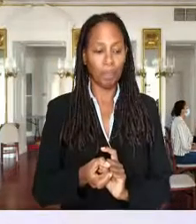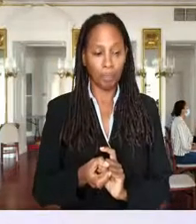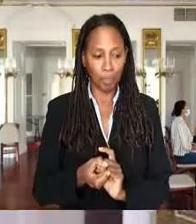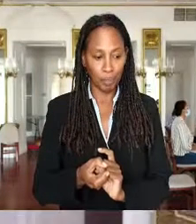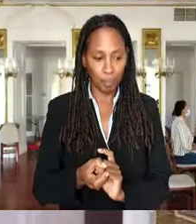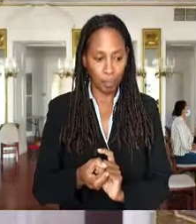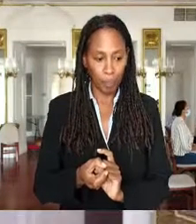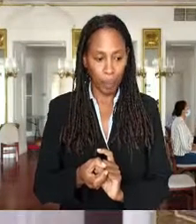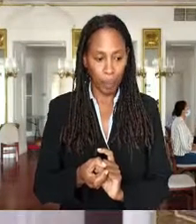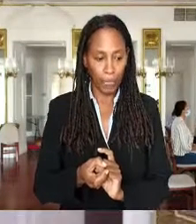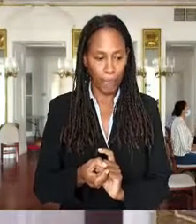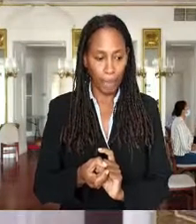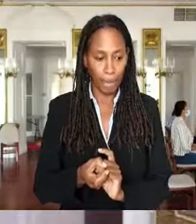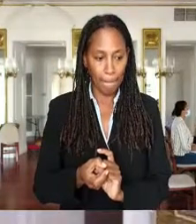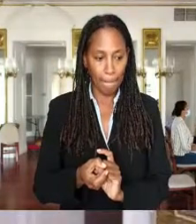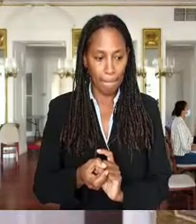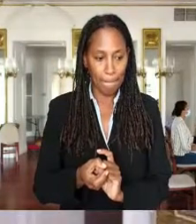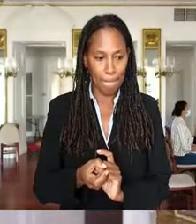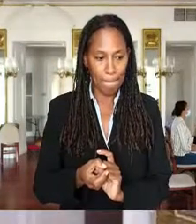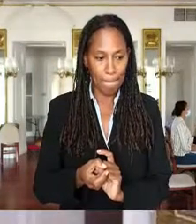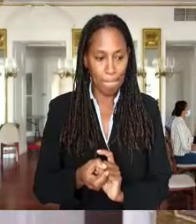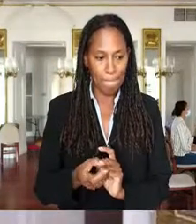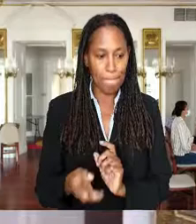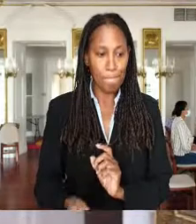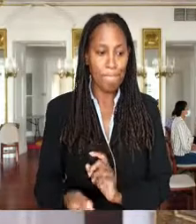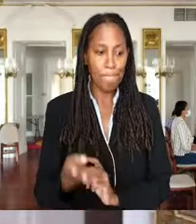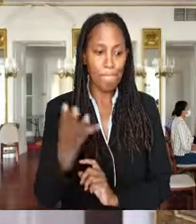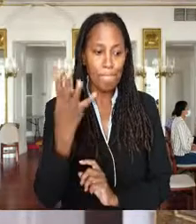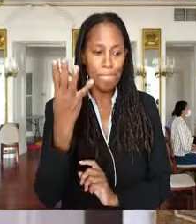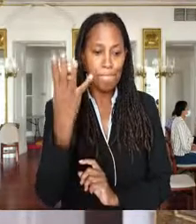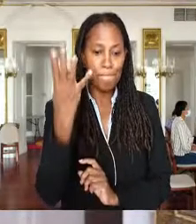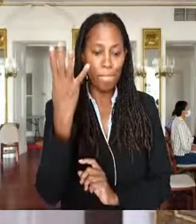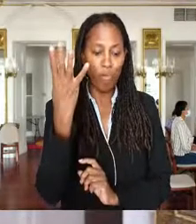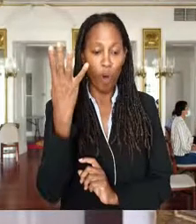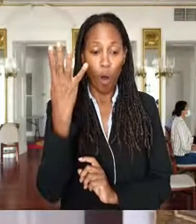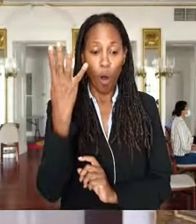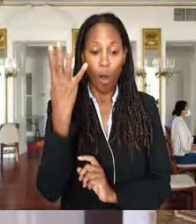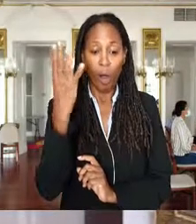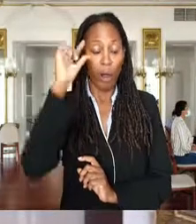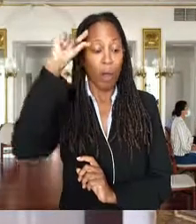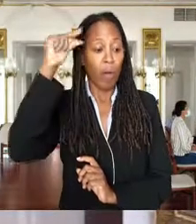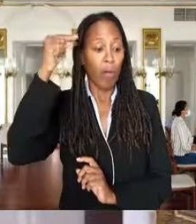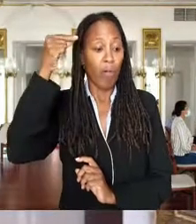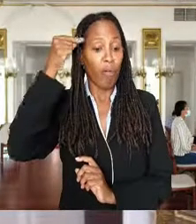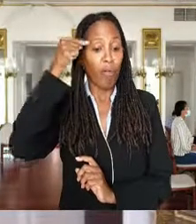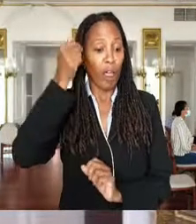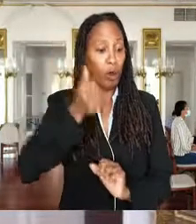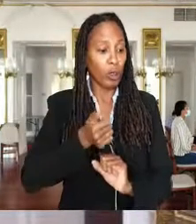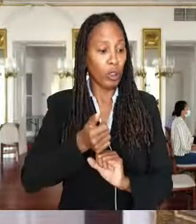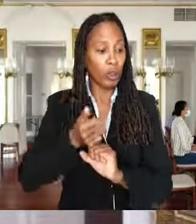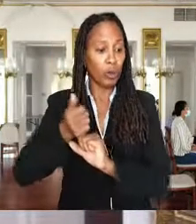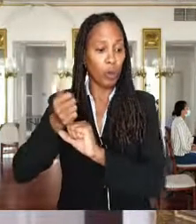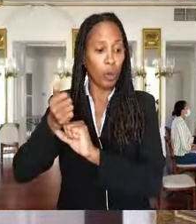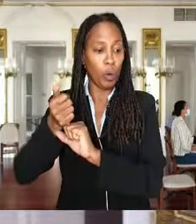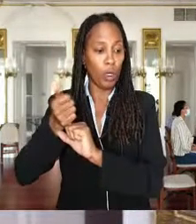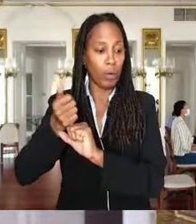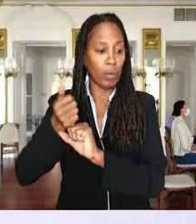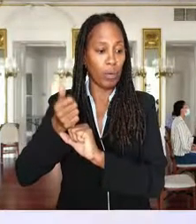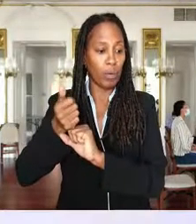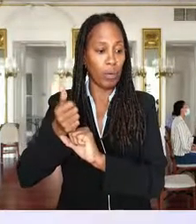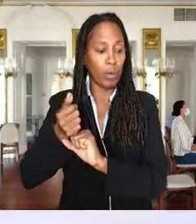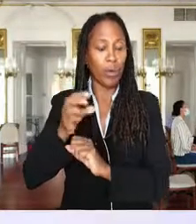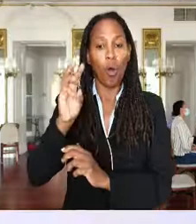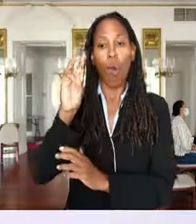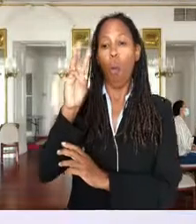those units, I just want clarity. That's the four that were federally funded, the Wärtsilä units that are coming? The